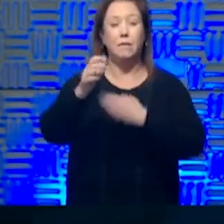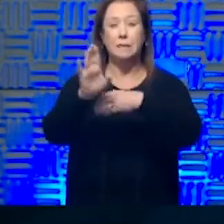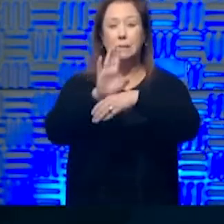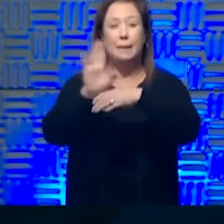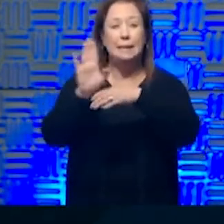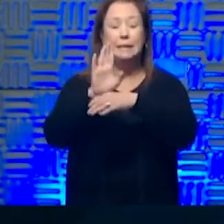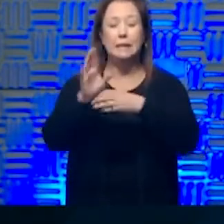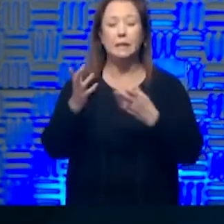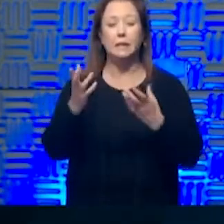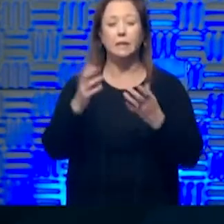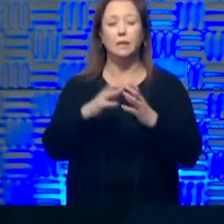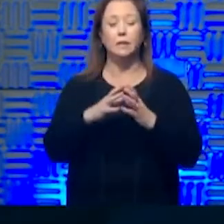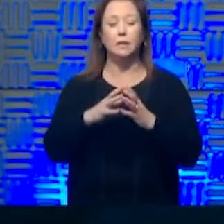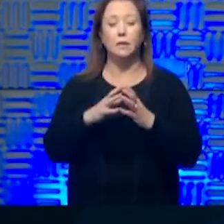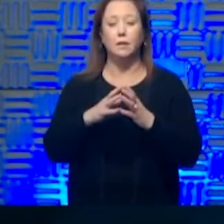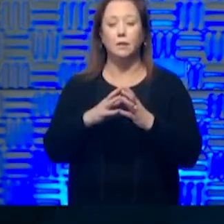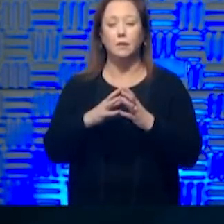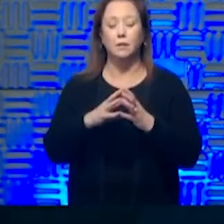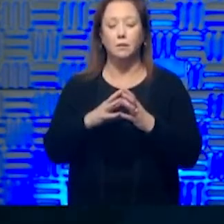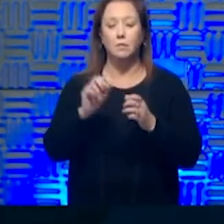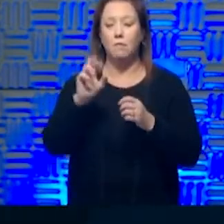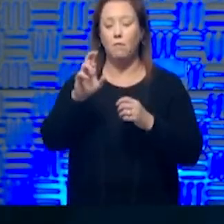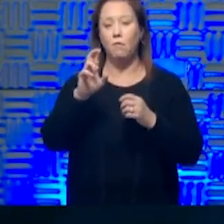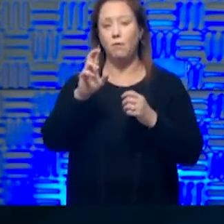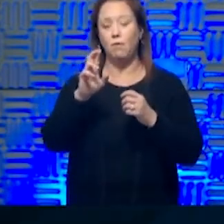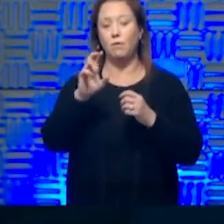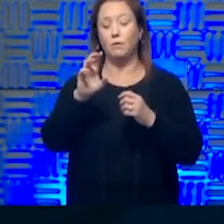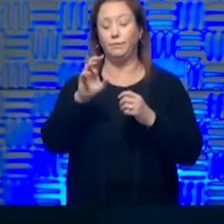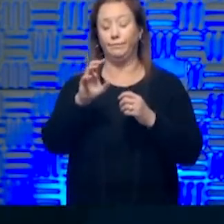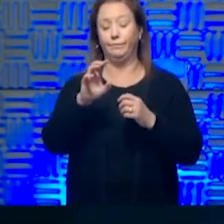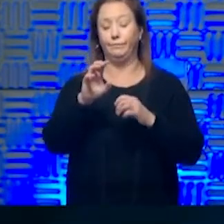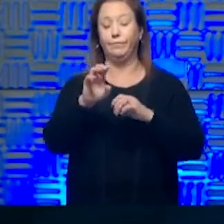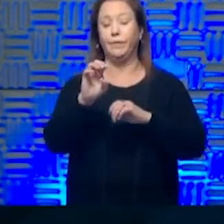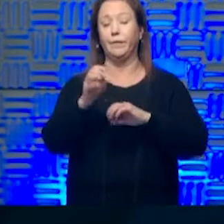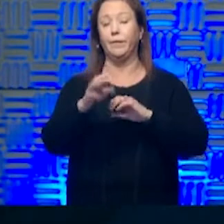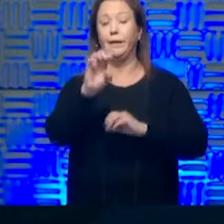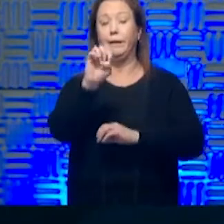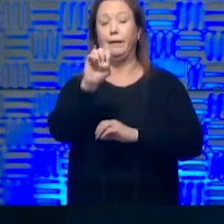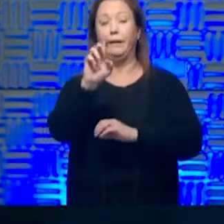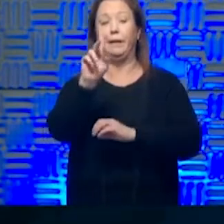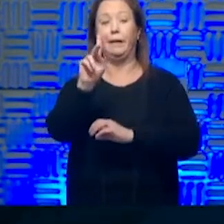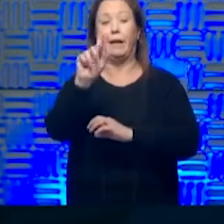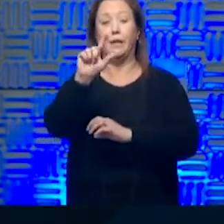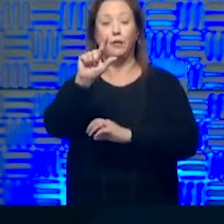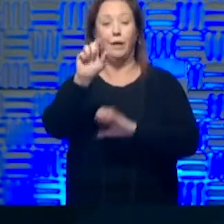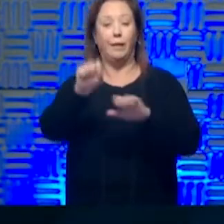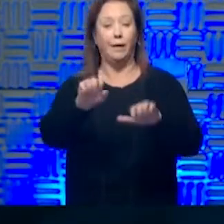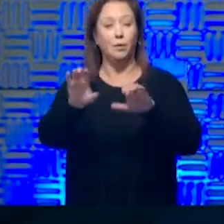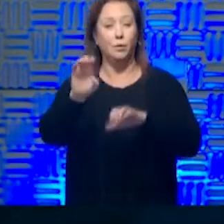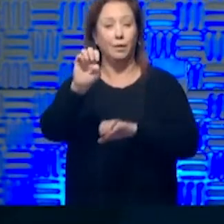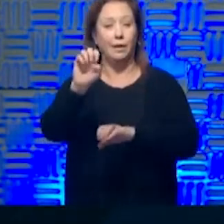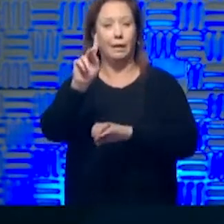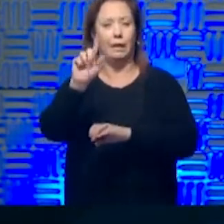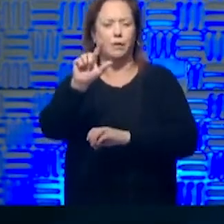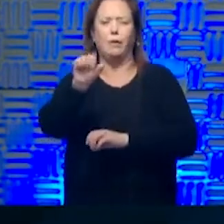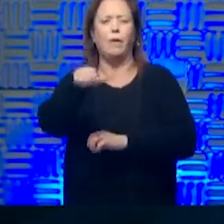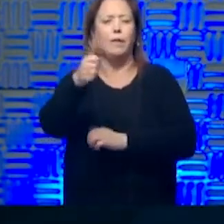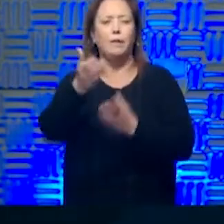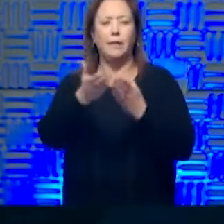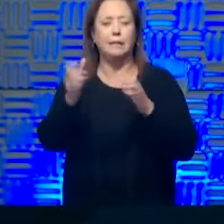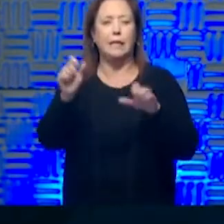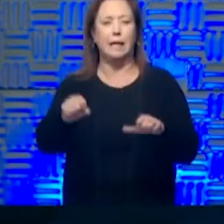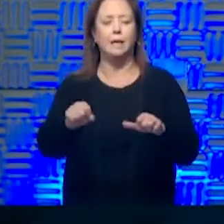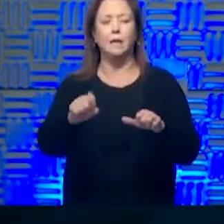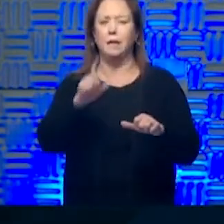out, or run an EKG and other things. So there really can be kind